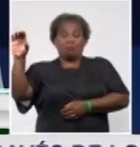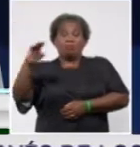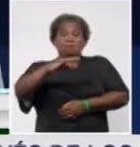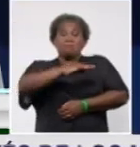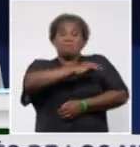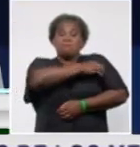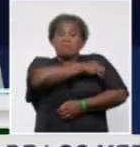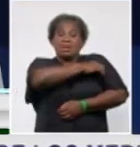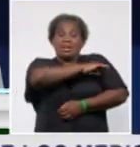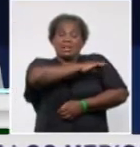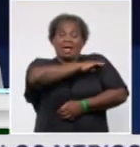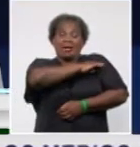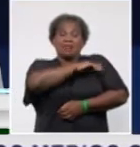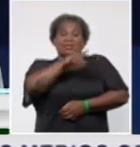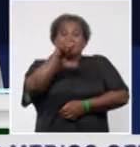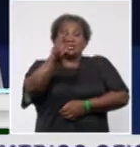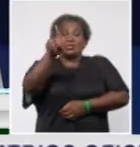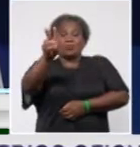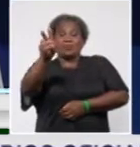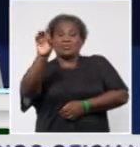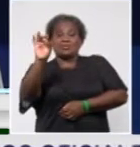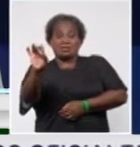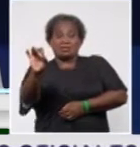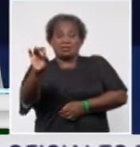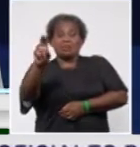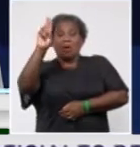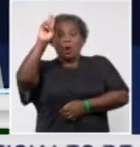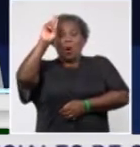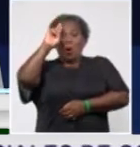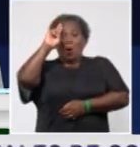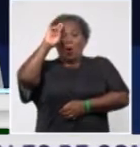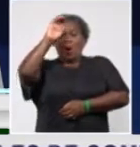197 in the Naval Hospital, and